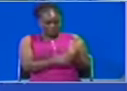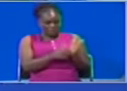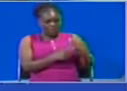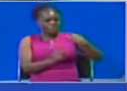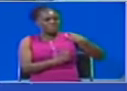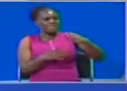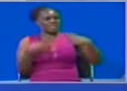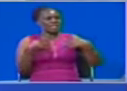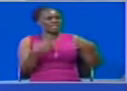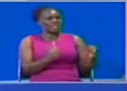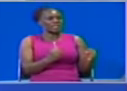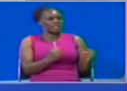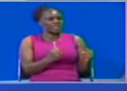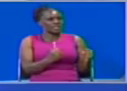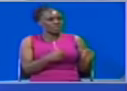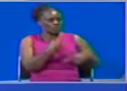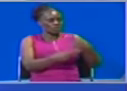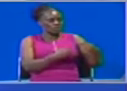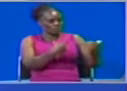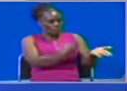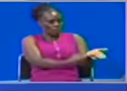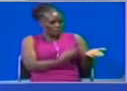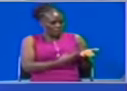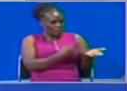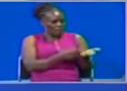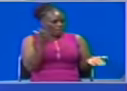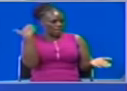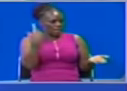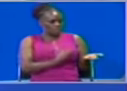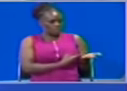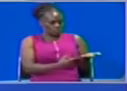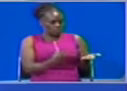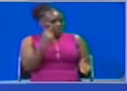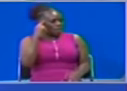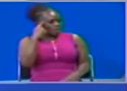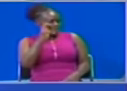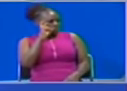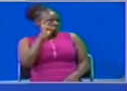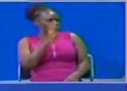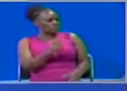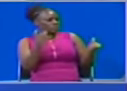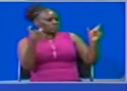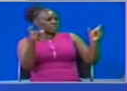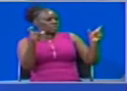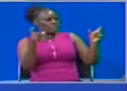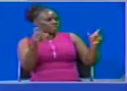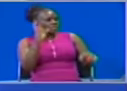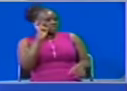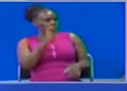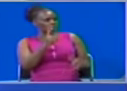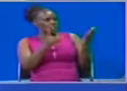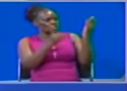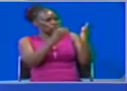Health. Yeah. In the ongoing mediation talks in the last week, and I think we've watched that on media today, we have watched Dr.